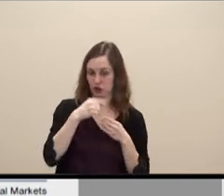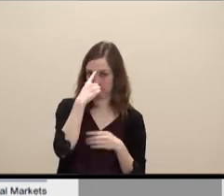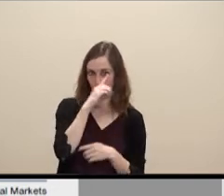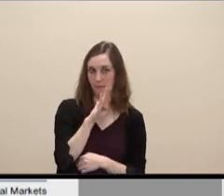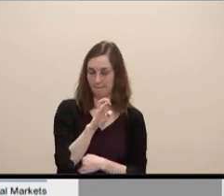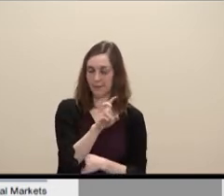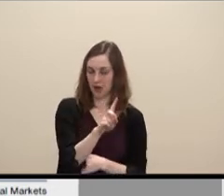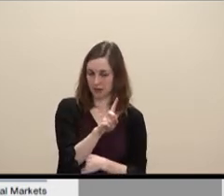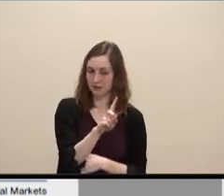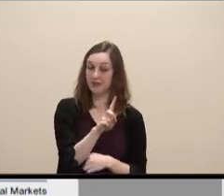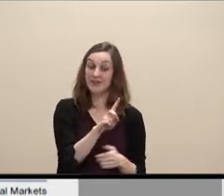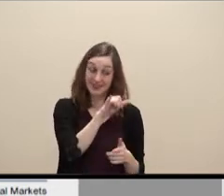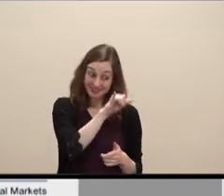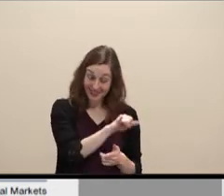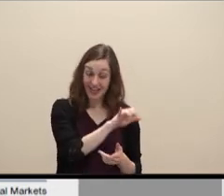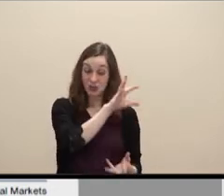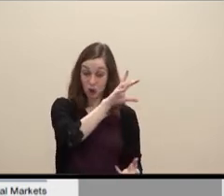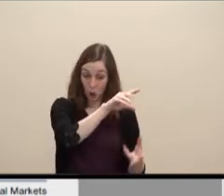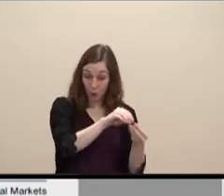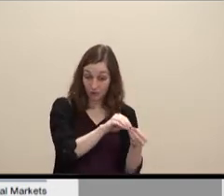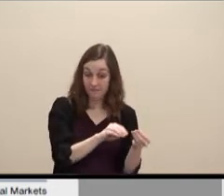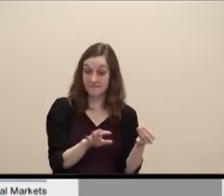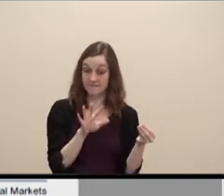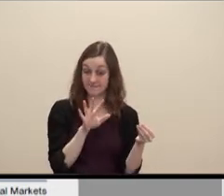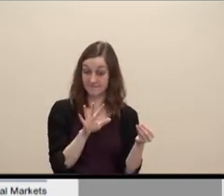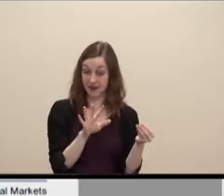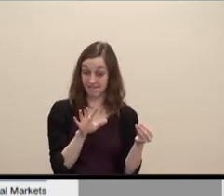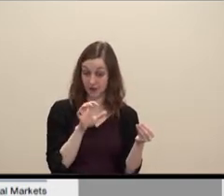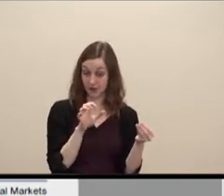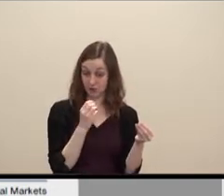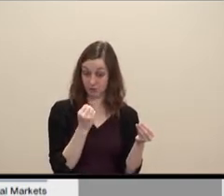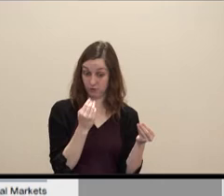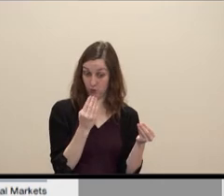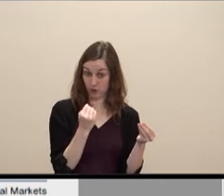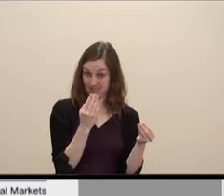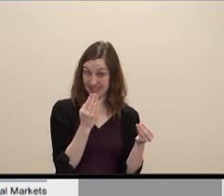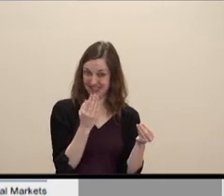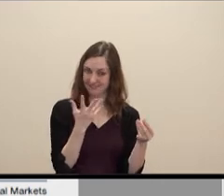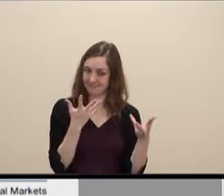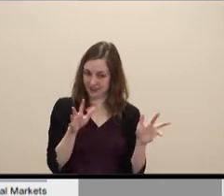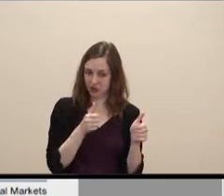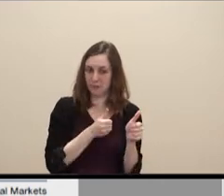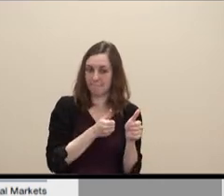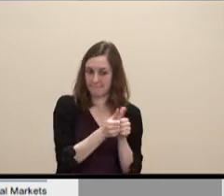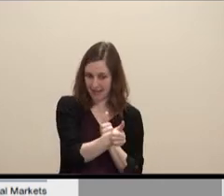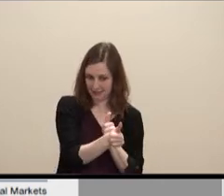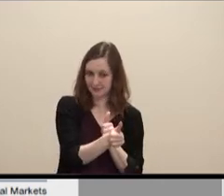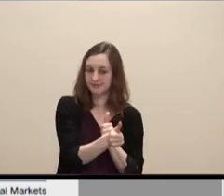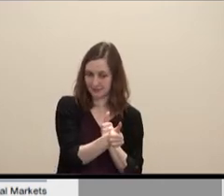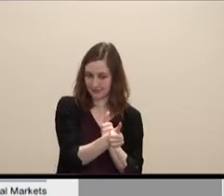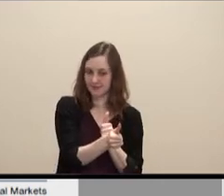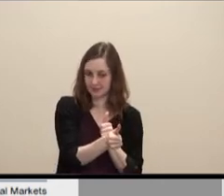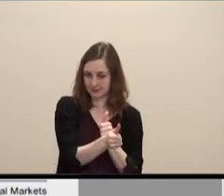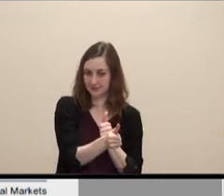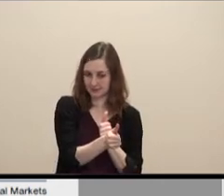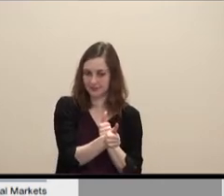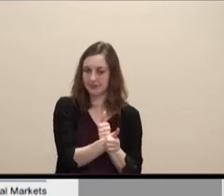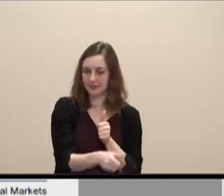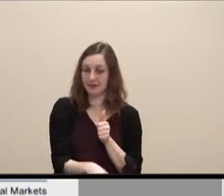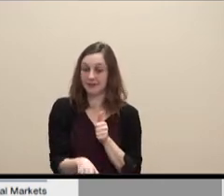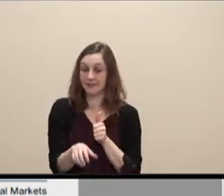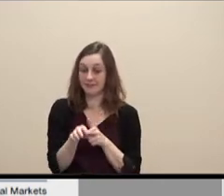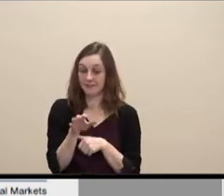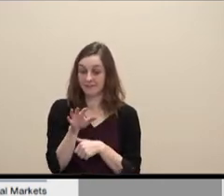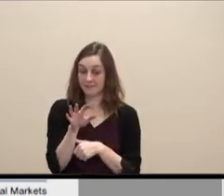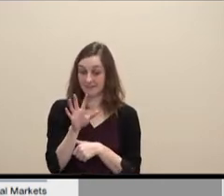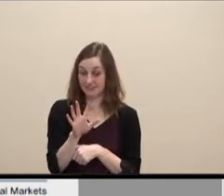that amount, 514 separate propositions have passed, and $57.9 billion